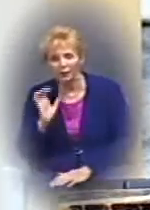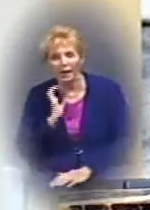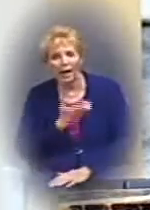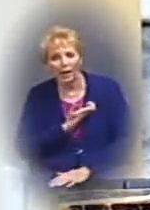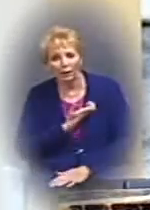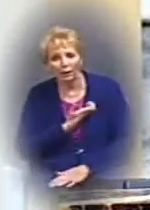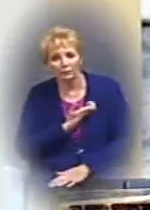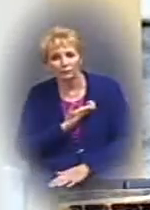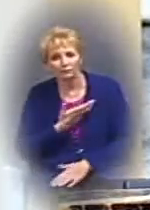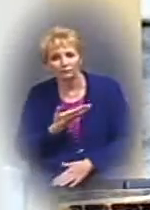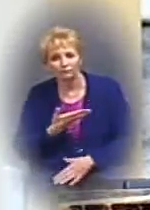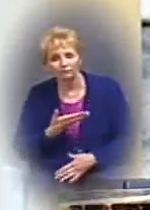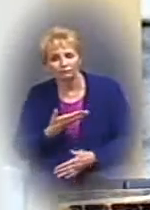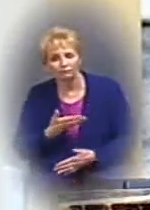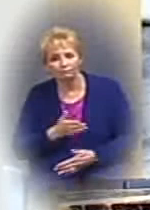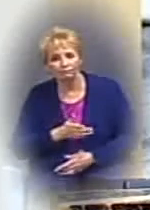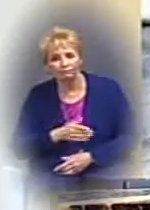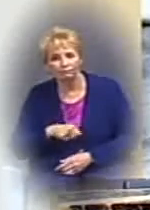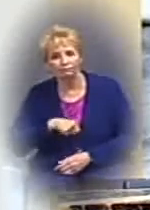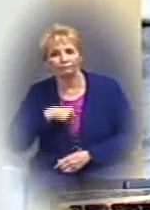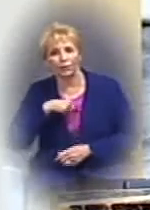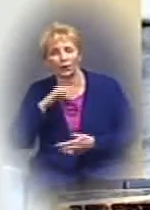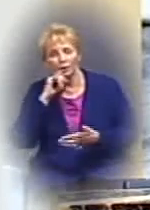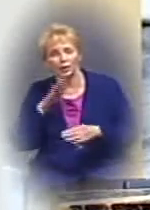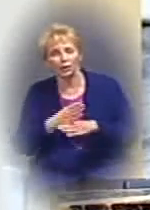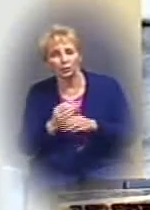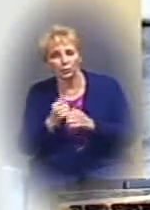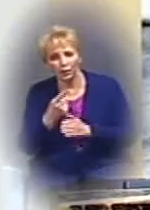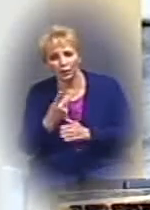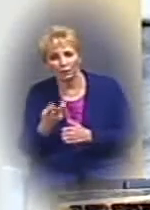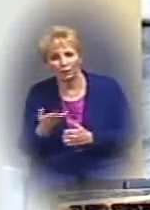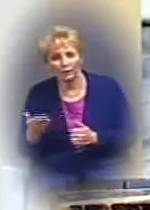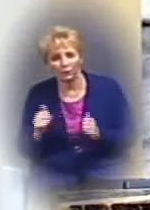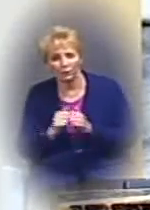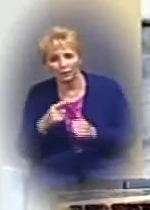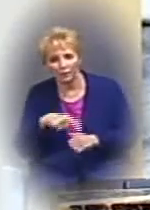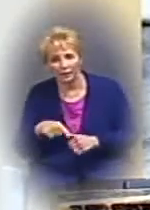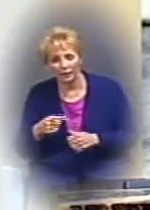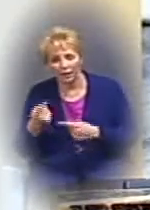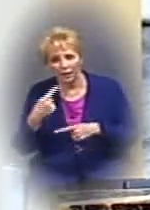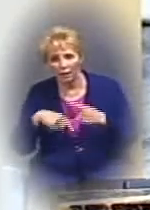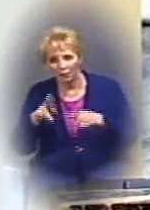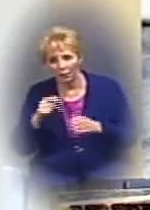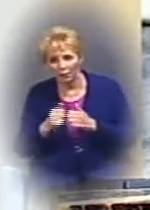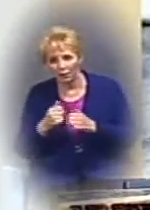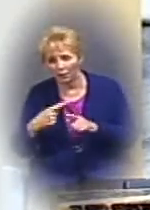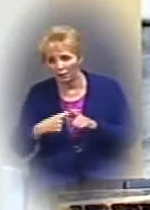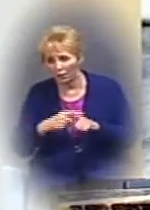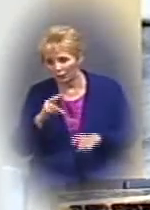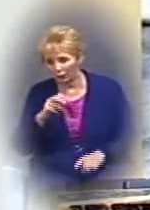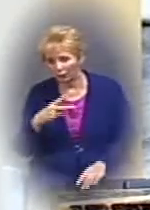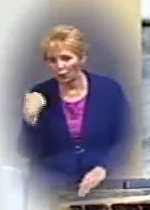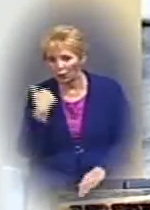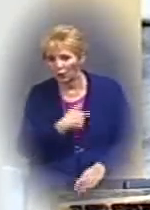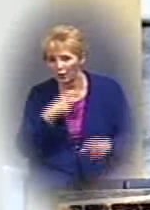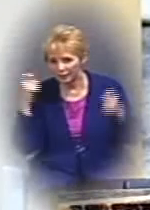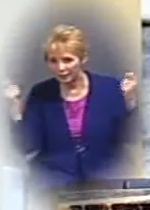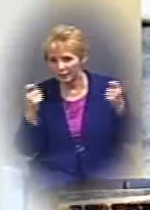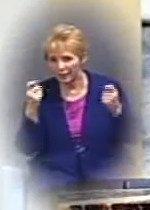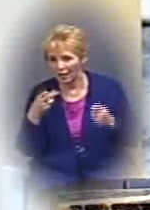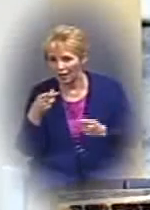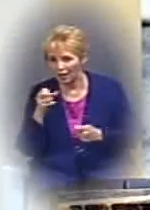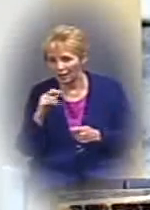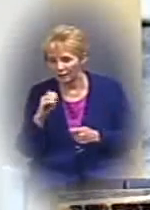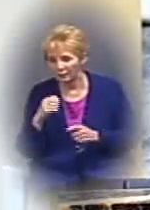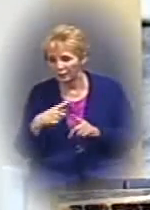privilege. Would also like to share with you a couple of things that are upcoming for us for the month of November. We celebrate National Hospice